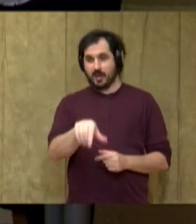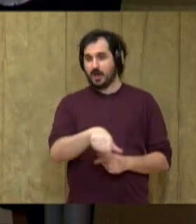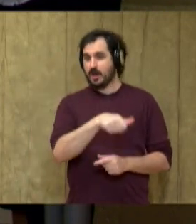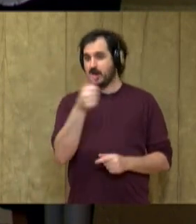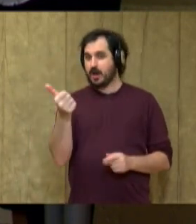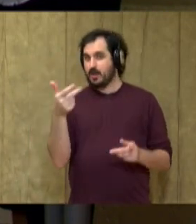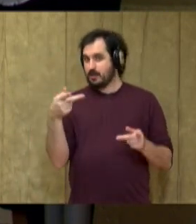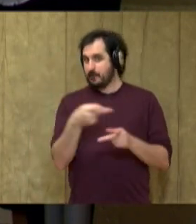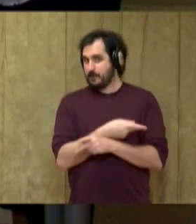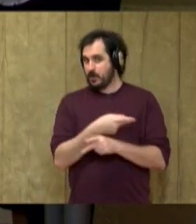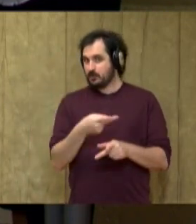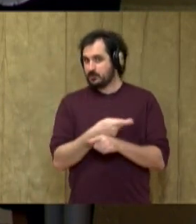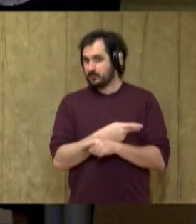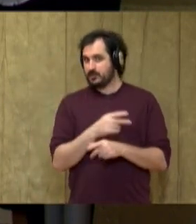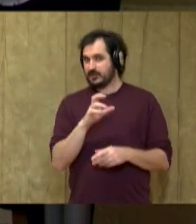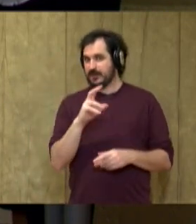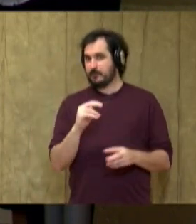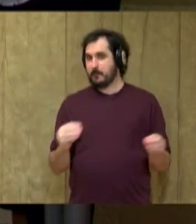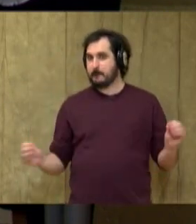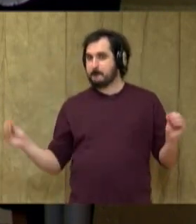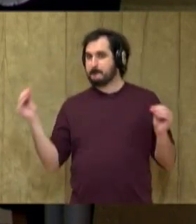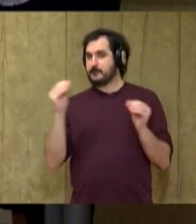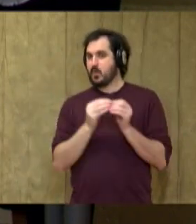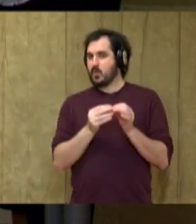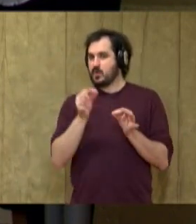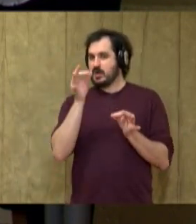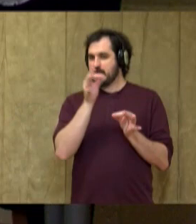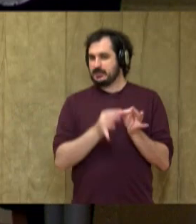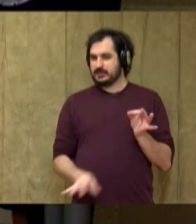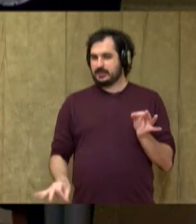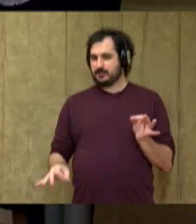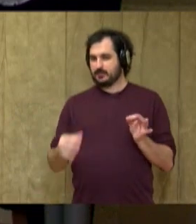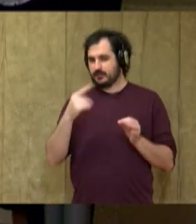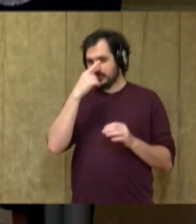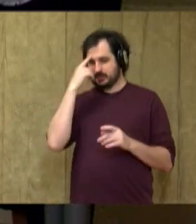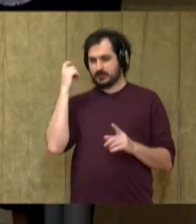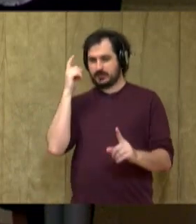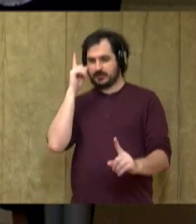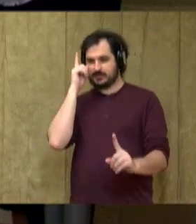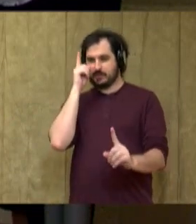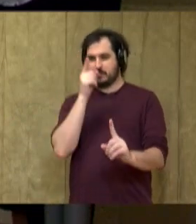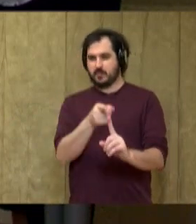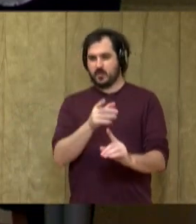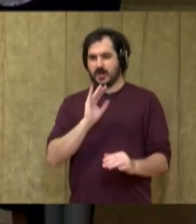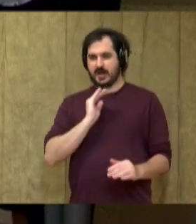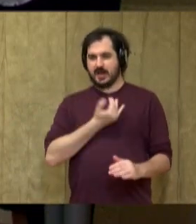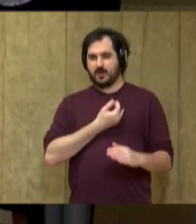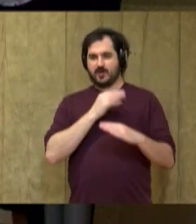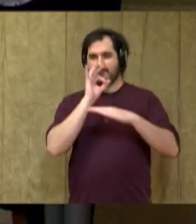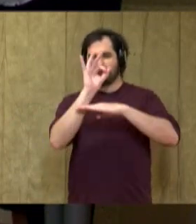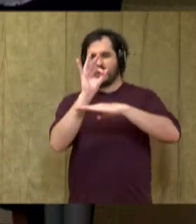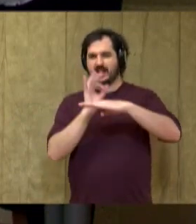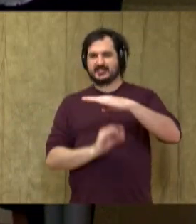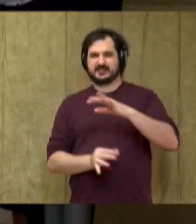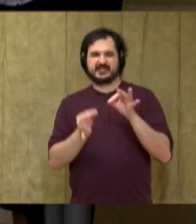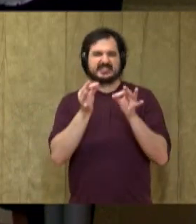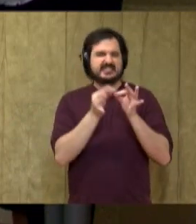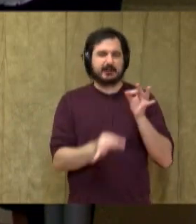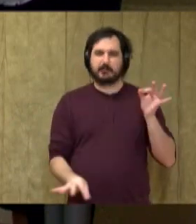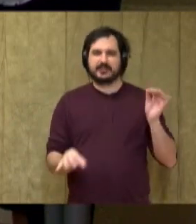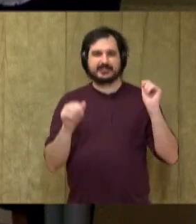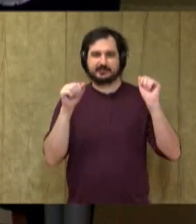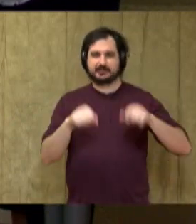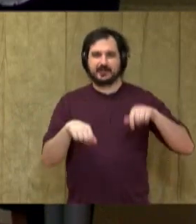though to make it even more simple? Because the whole purpose is to make our fractions as simple as possible so that we